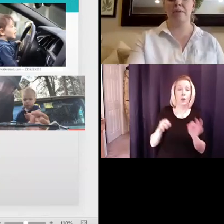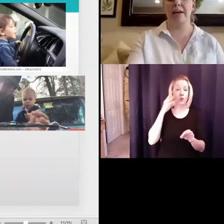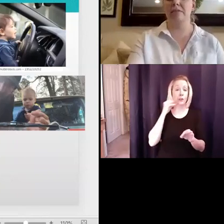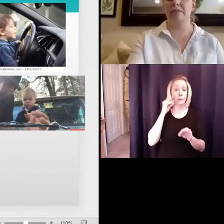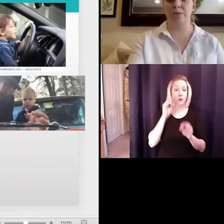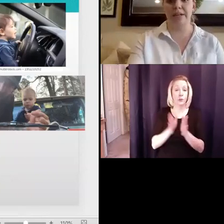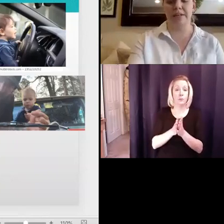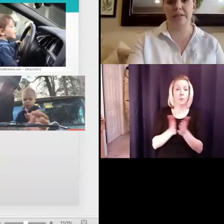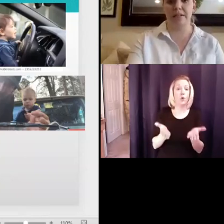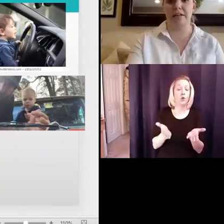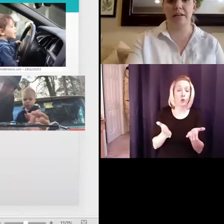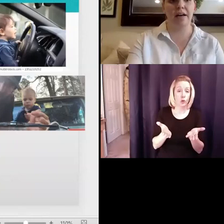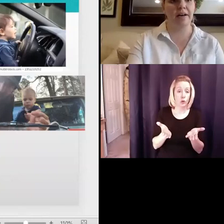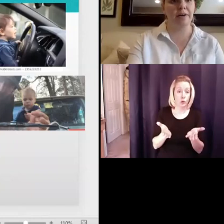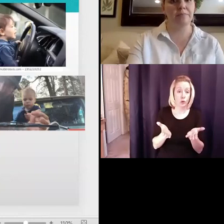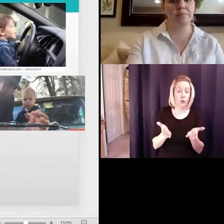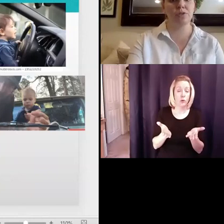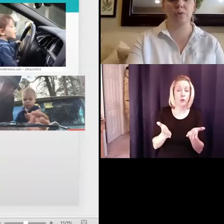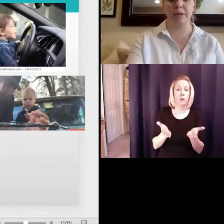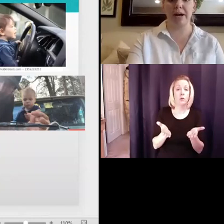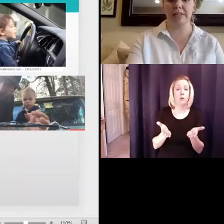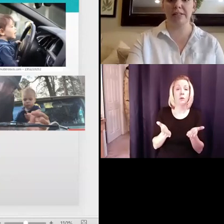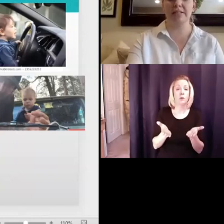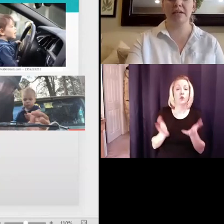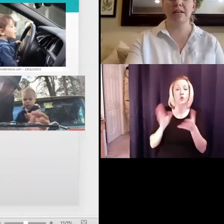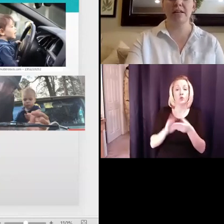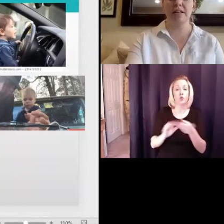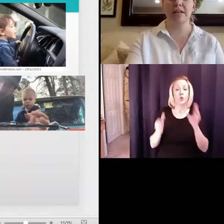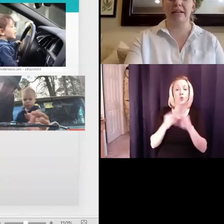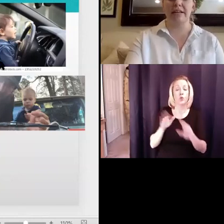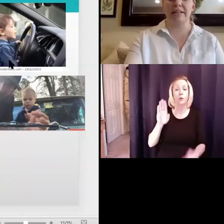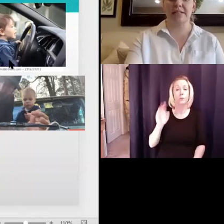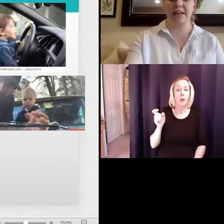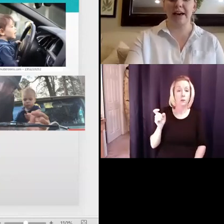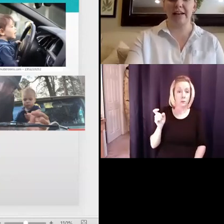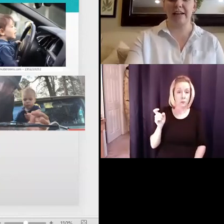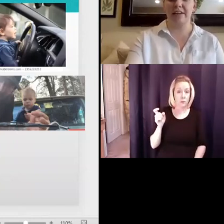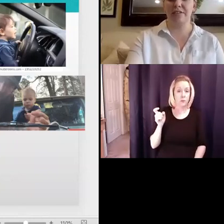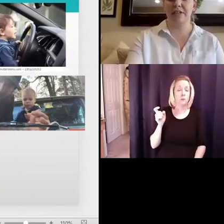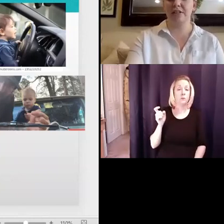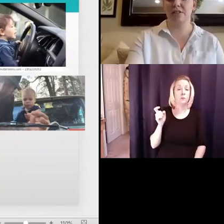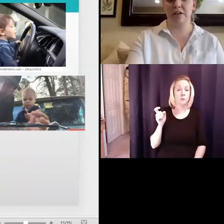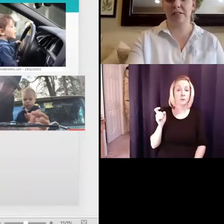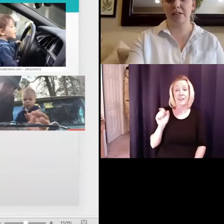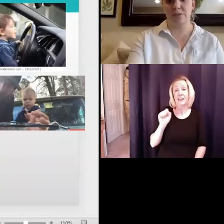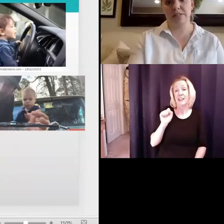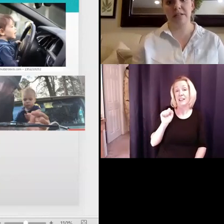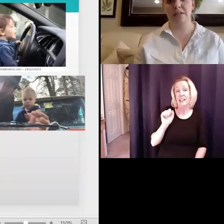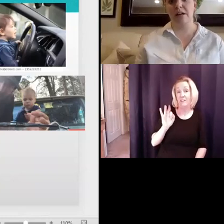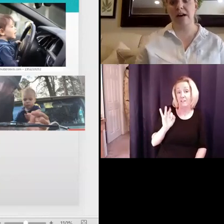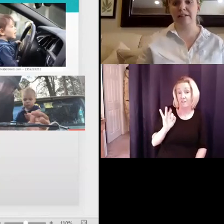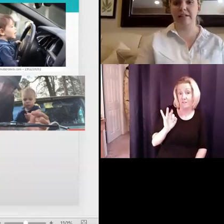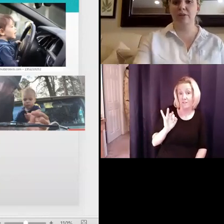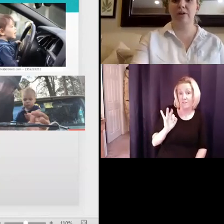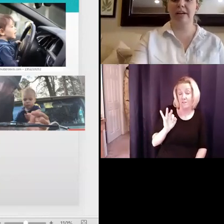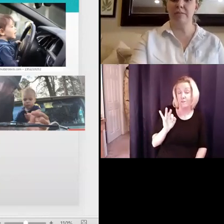and doing the story boxes, is that if there are songs that you guys sing a